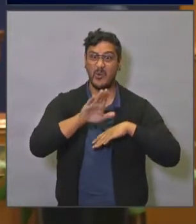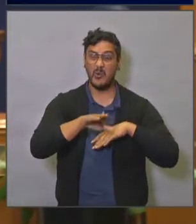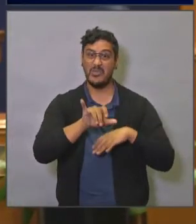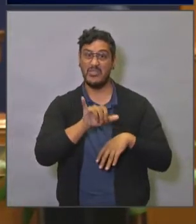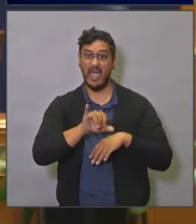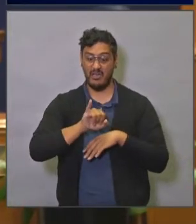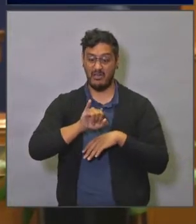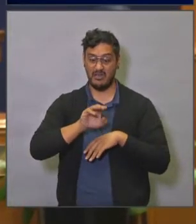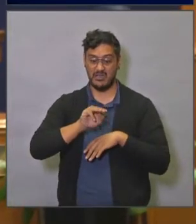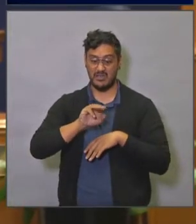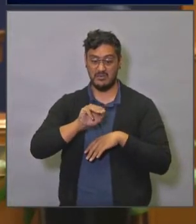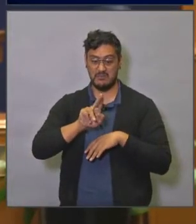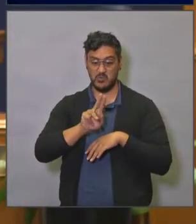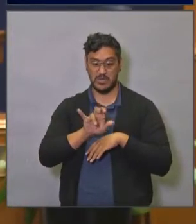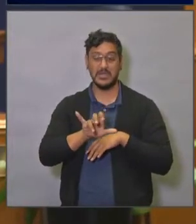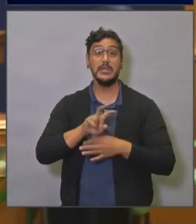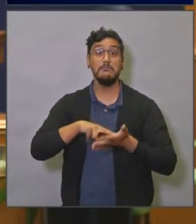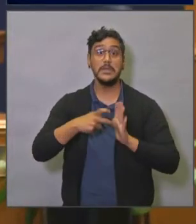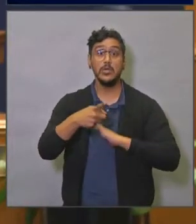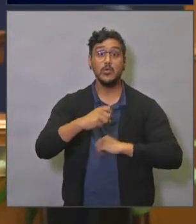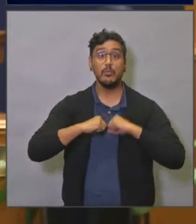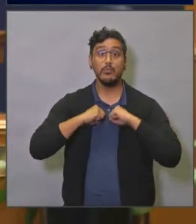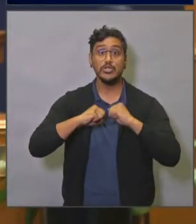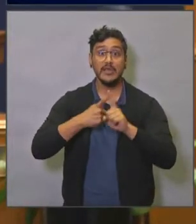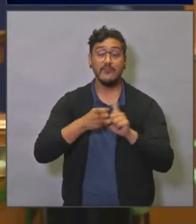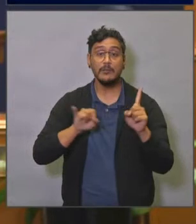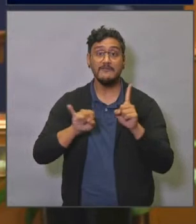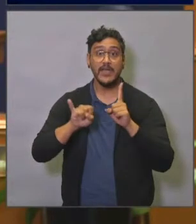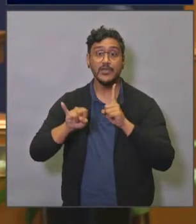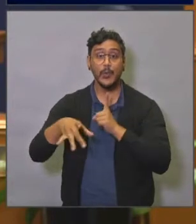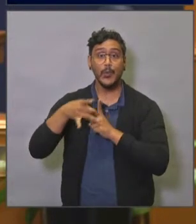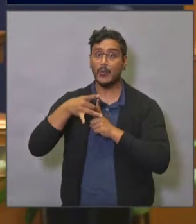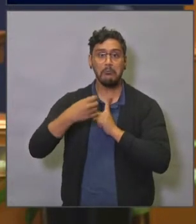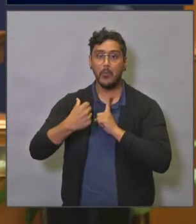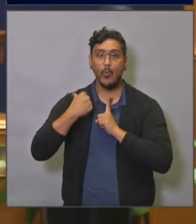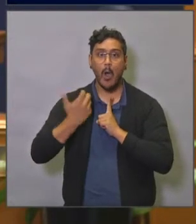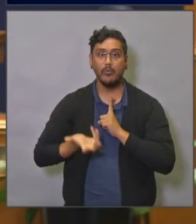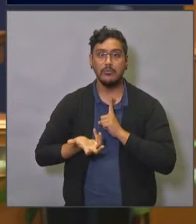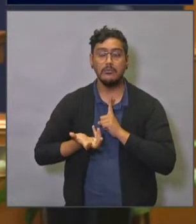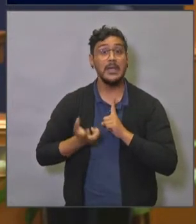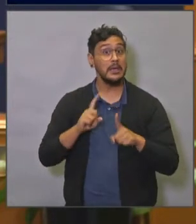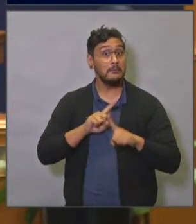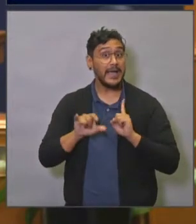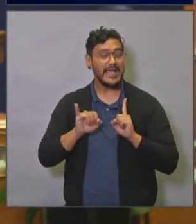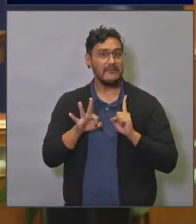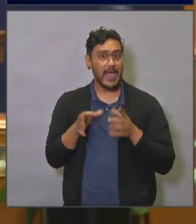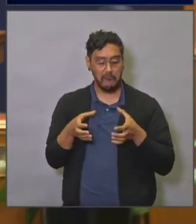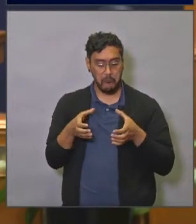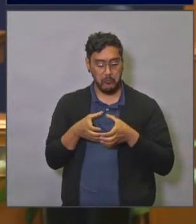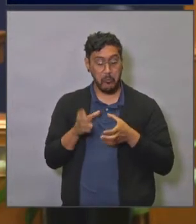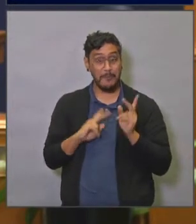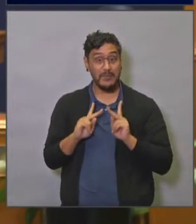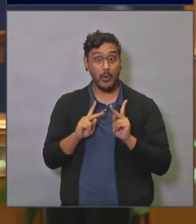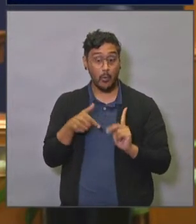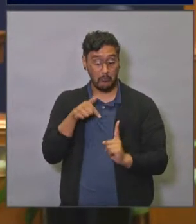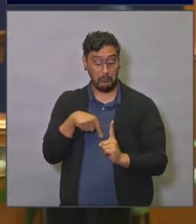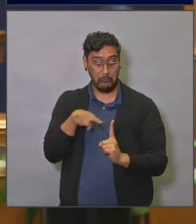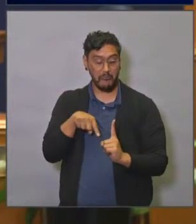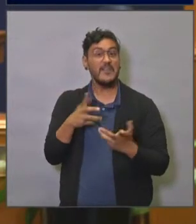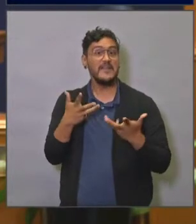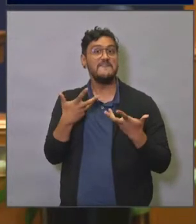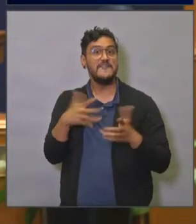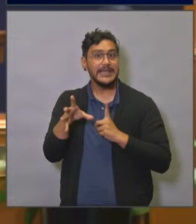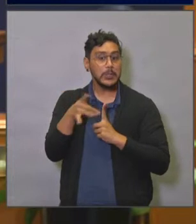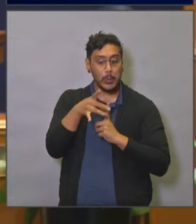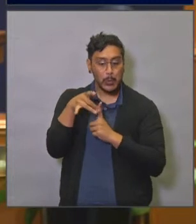up and are protected from that infection. Having a certain percentage of people inside of our county who have already had the infection and have that